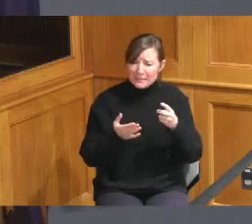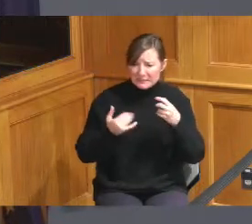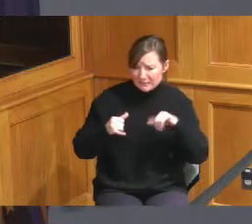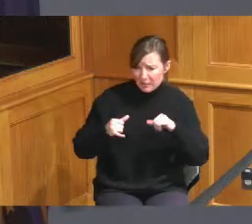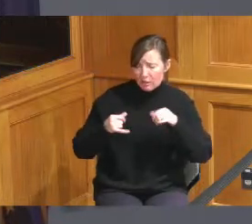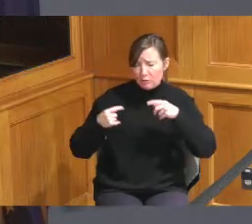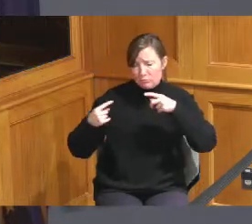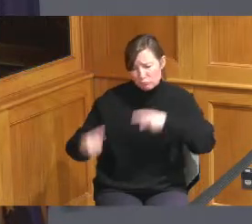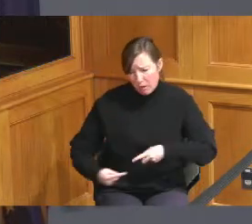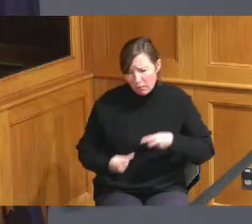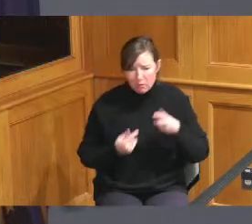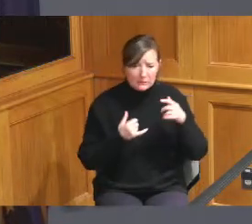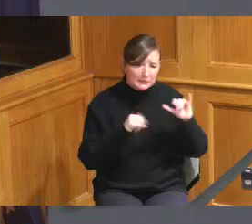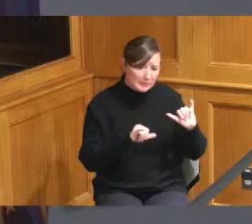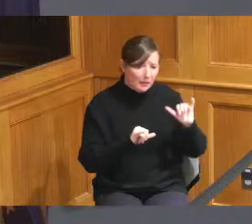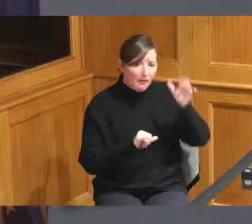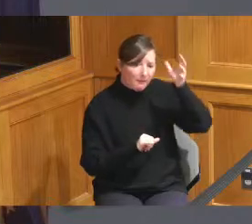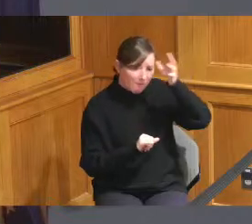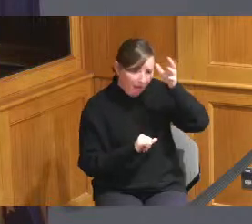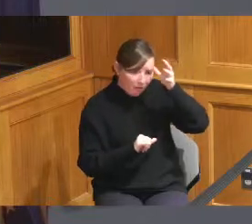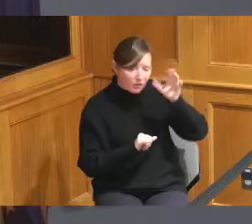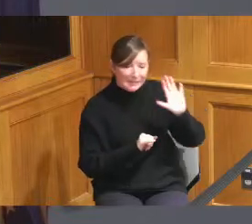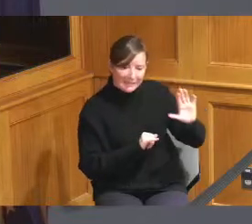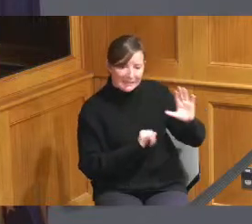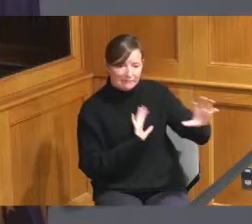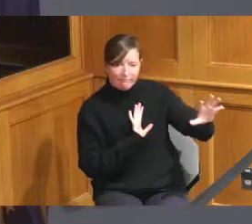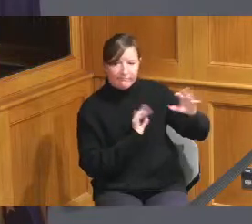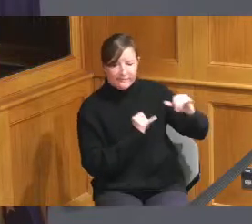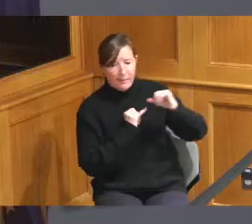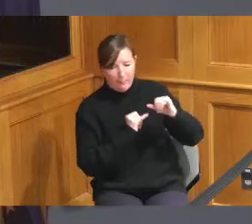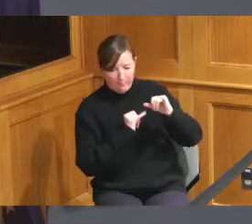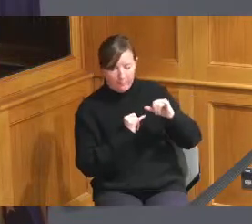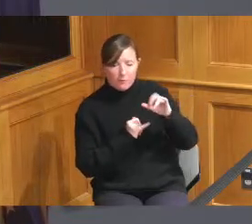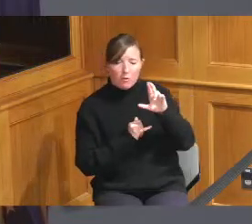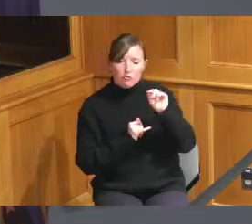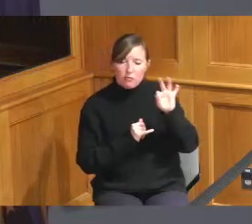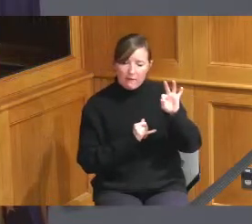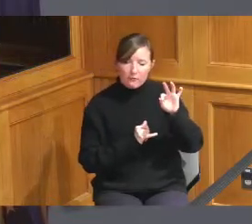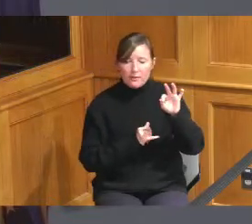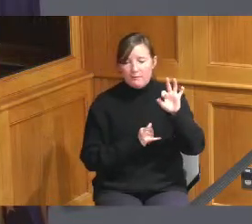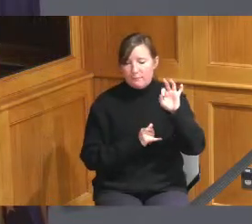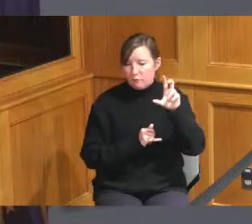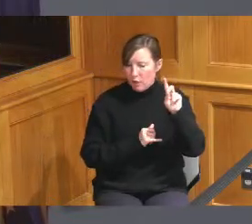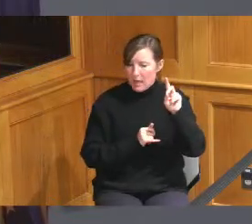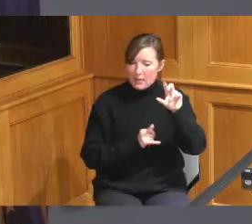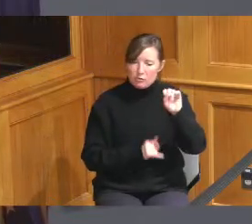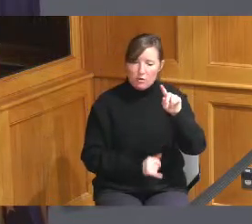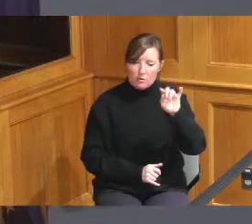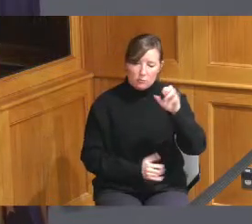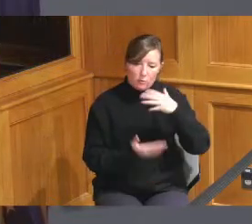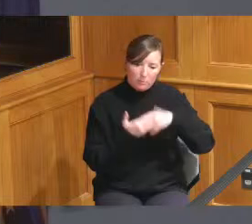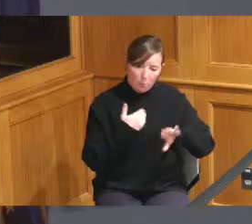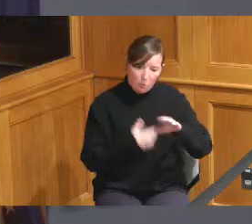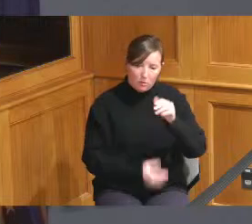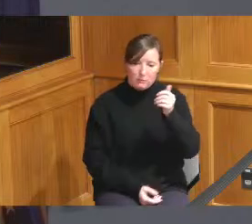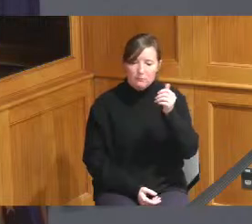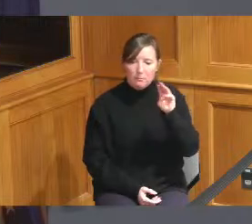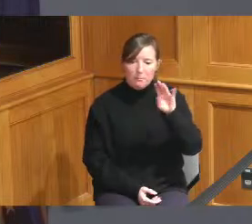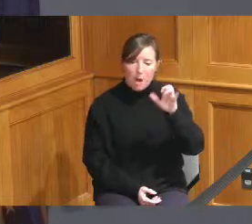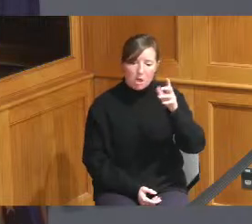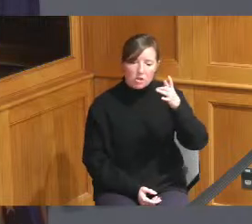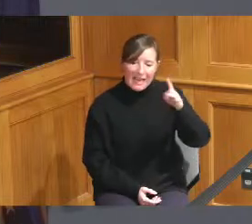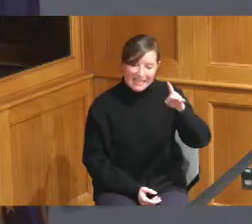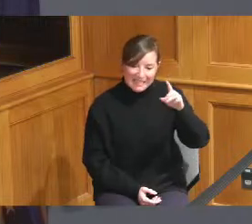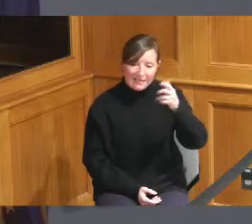calamities endured by her father, Reverend Fred Shuttlesworth, who was born on March 18, 1922,